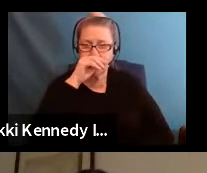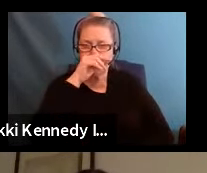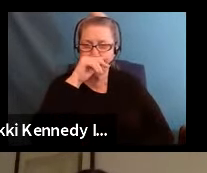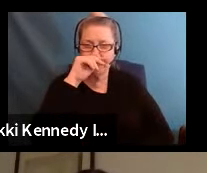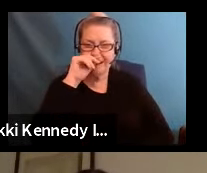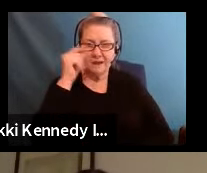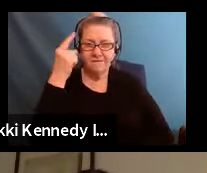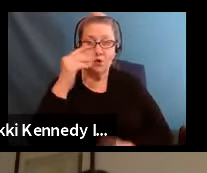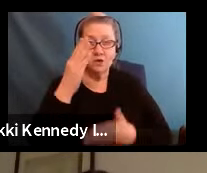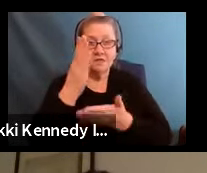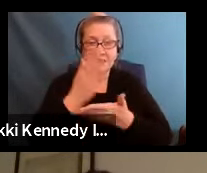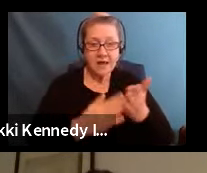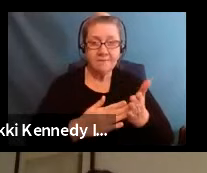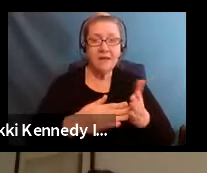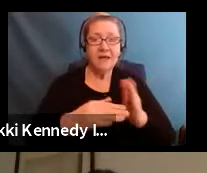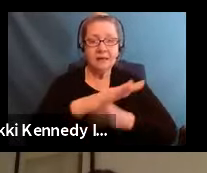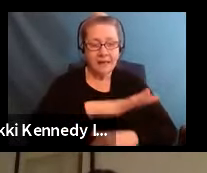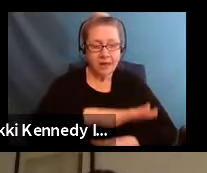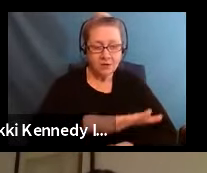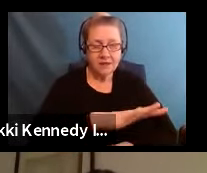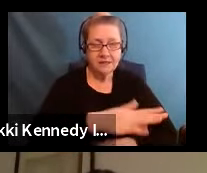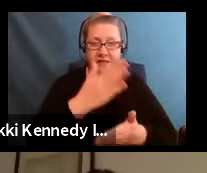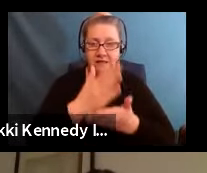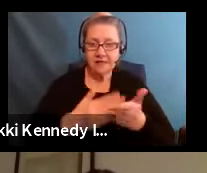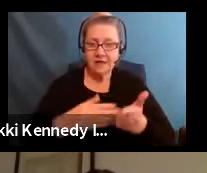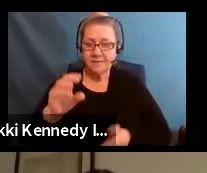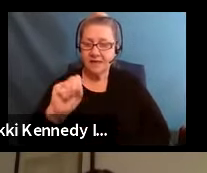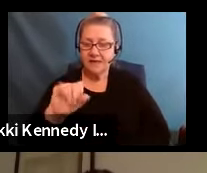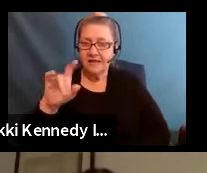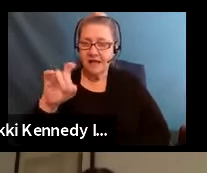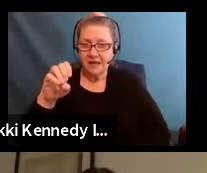some counties and some sites, right,